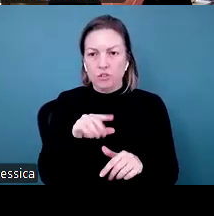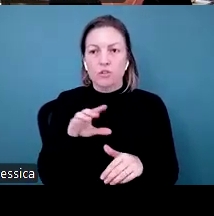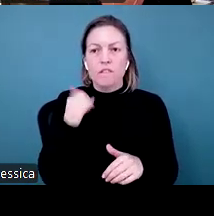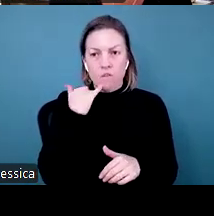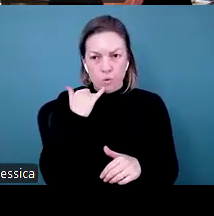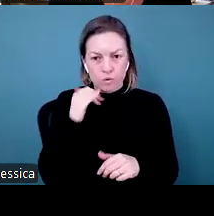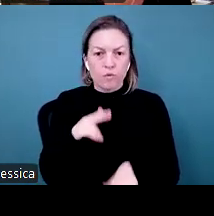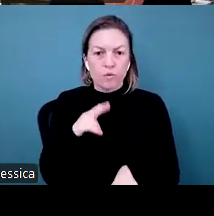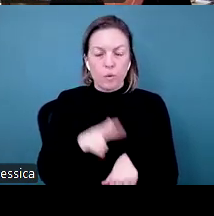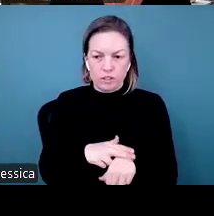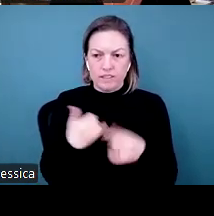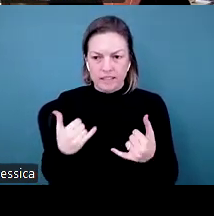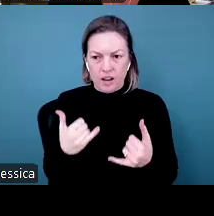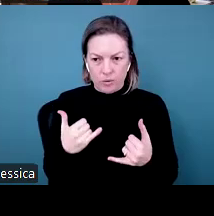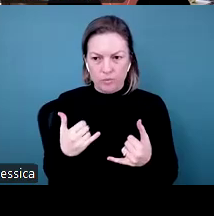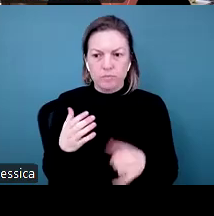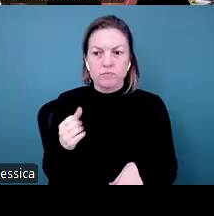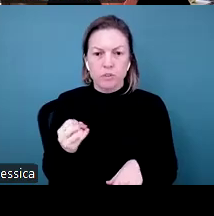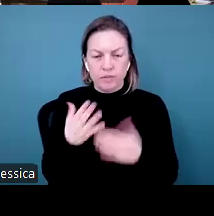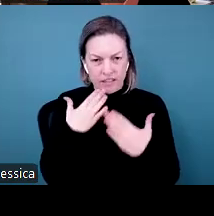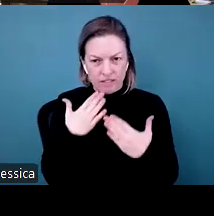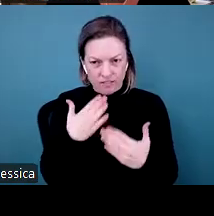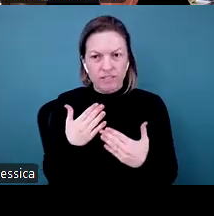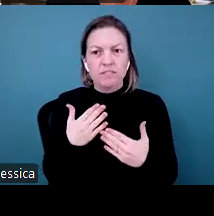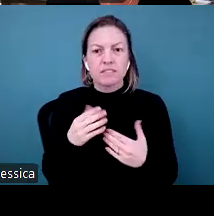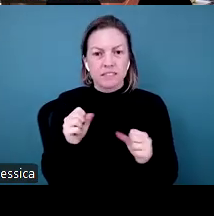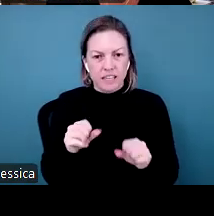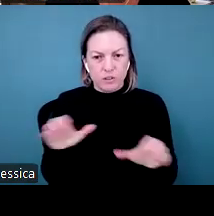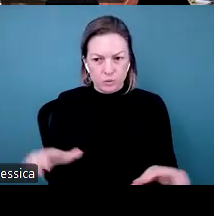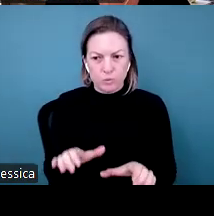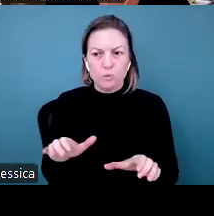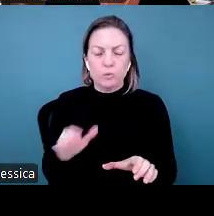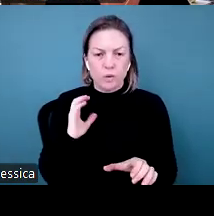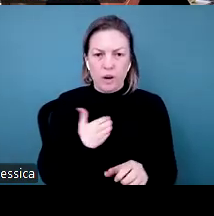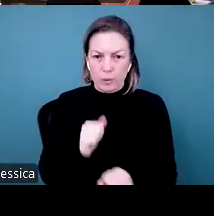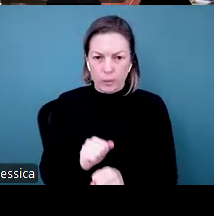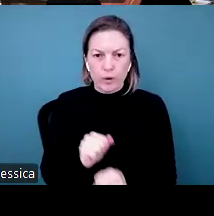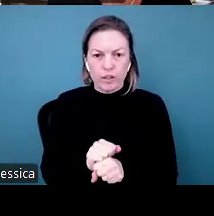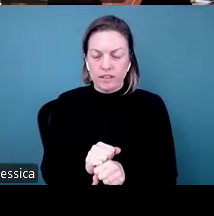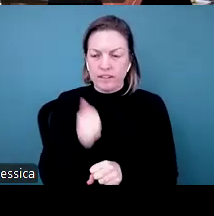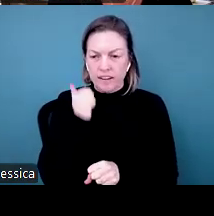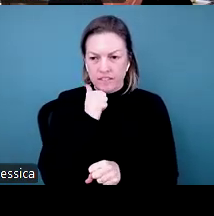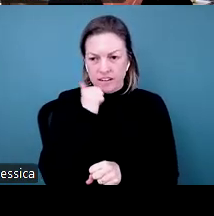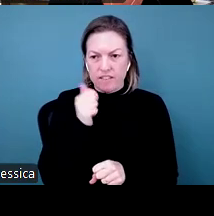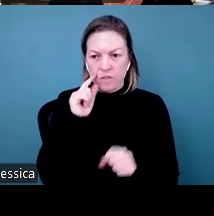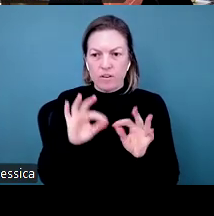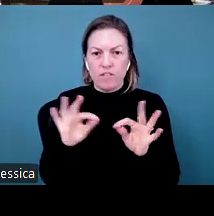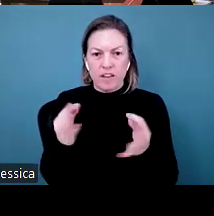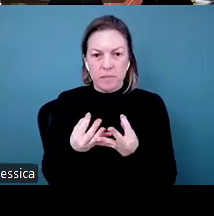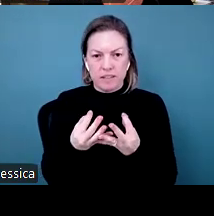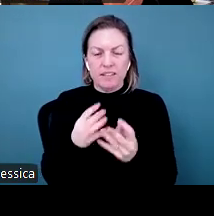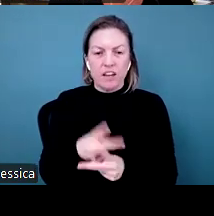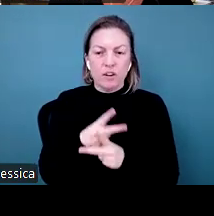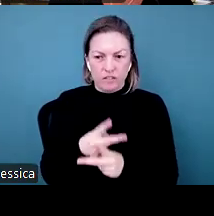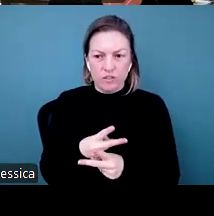in this day and age, and grateful to get to do what we get to do each and every day for family caregivers. And we're